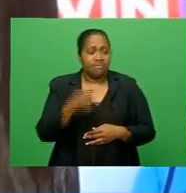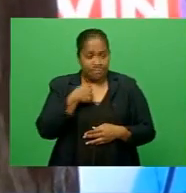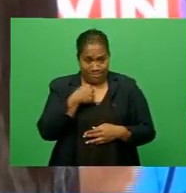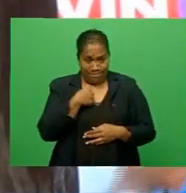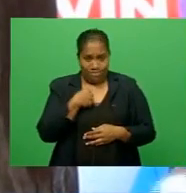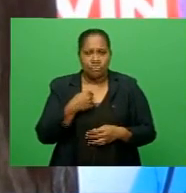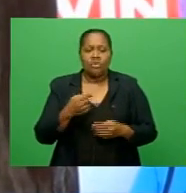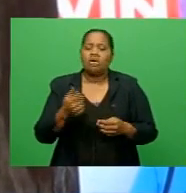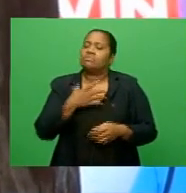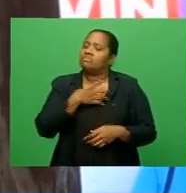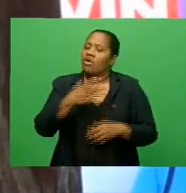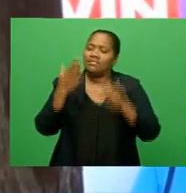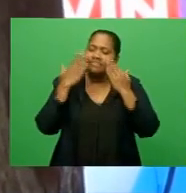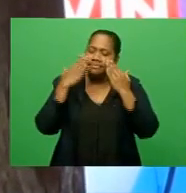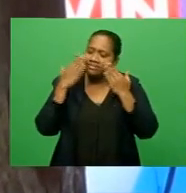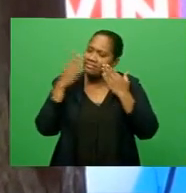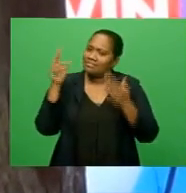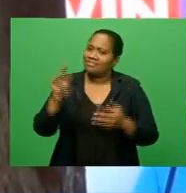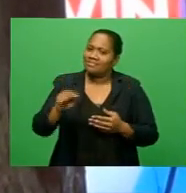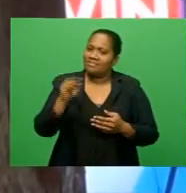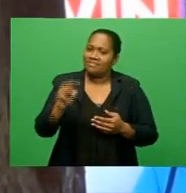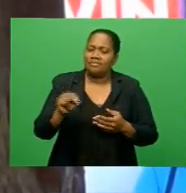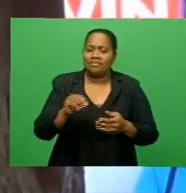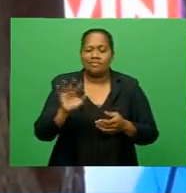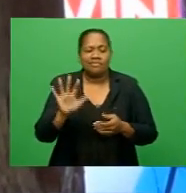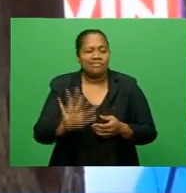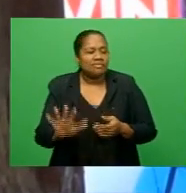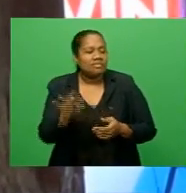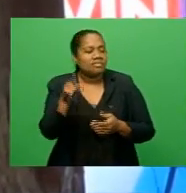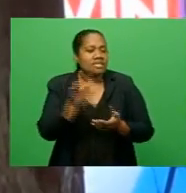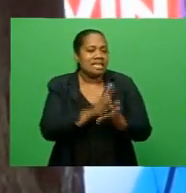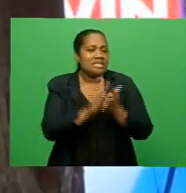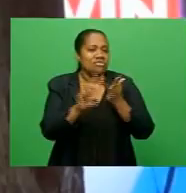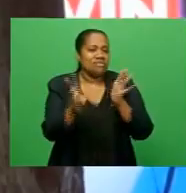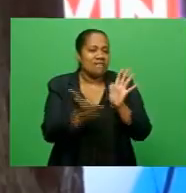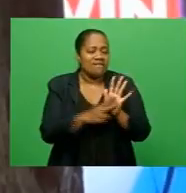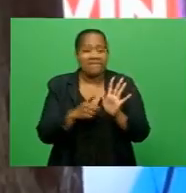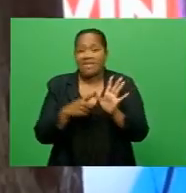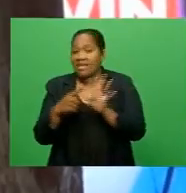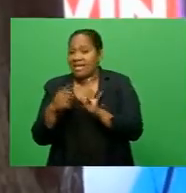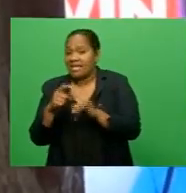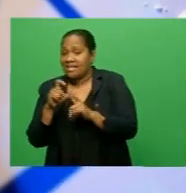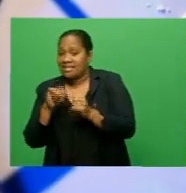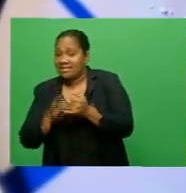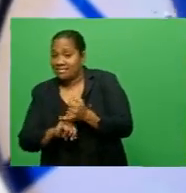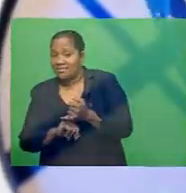More awareness is needed around HIV and AIDS.